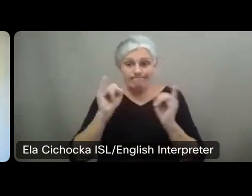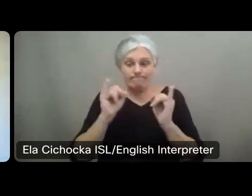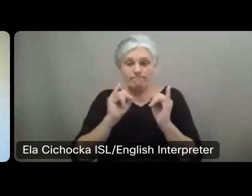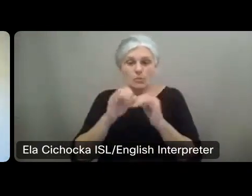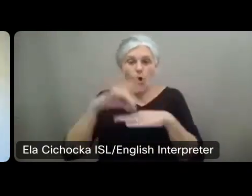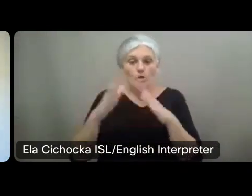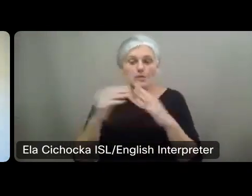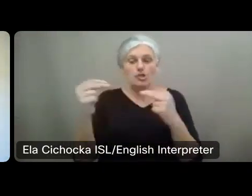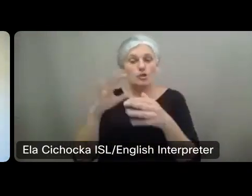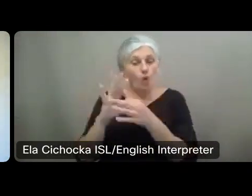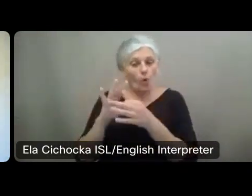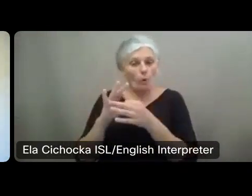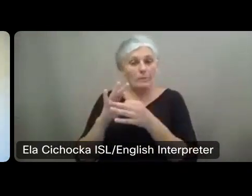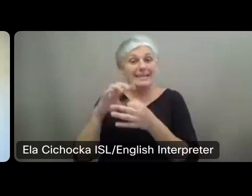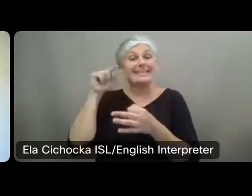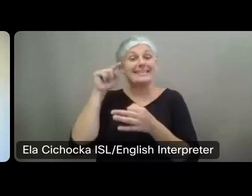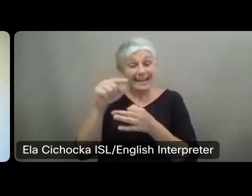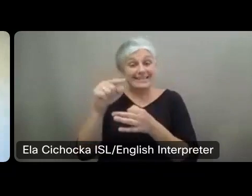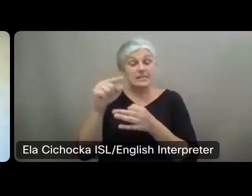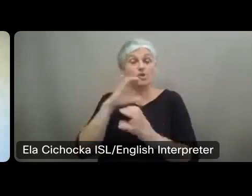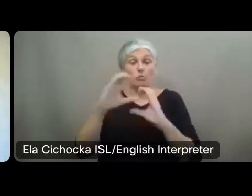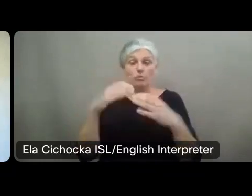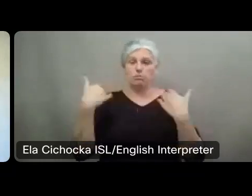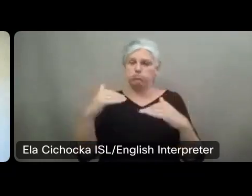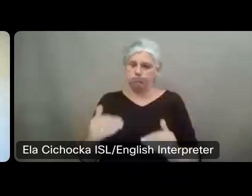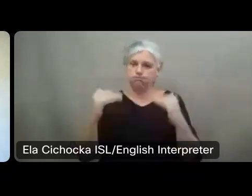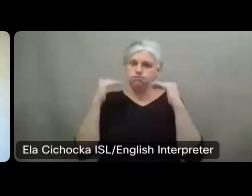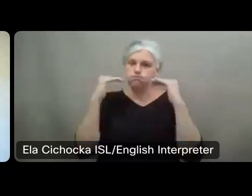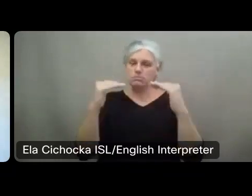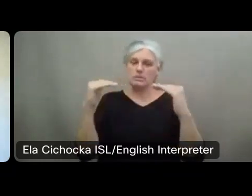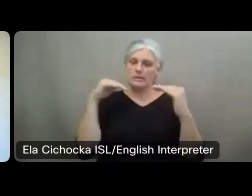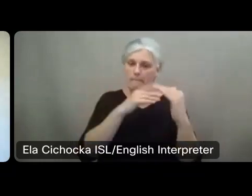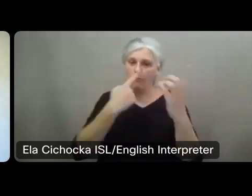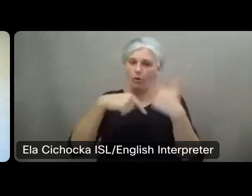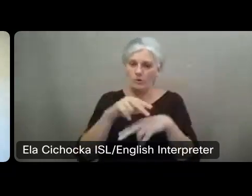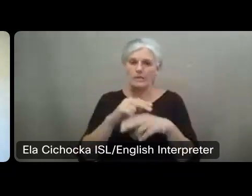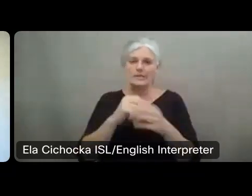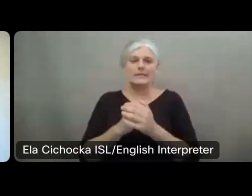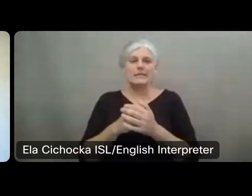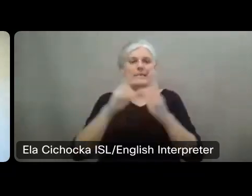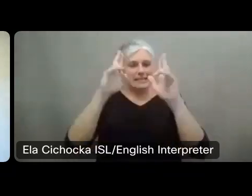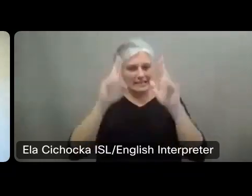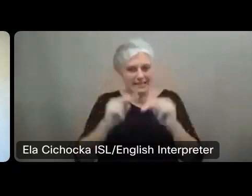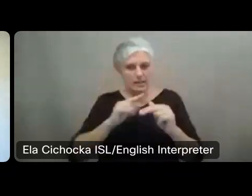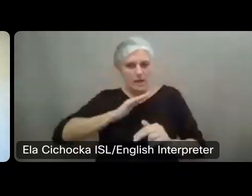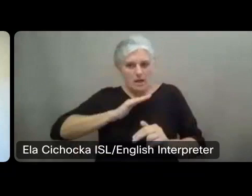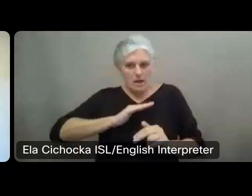that communication is really key. It can alleviate compounded harm, and it does go a